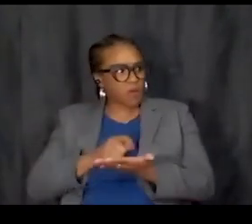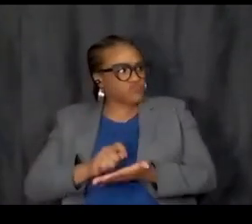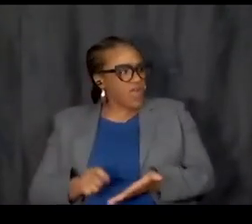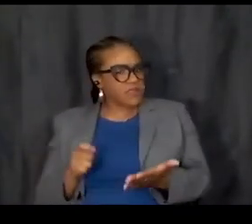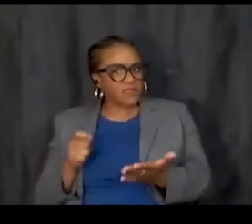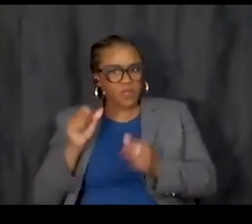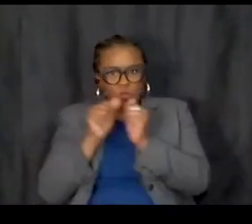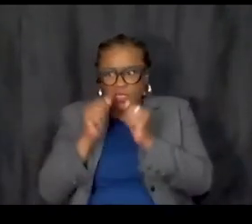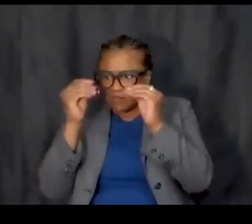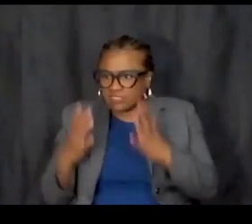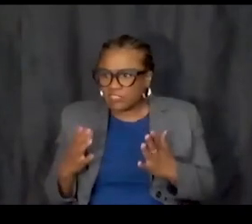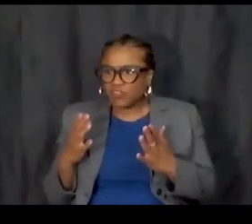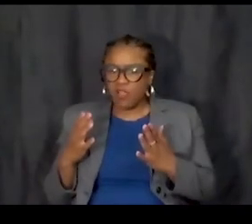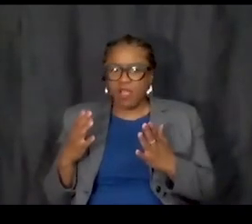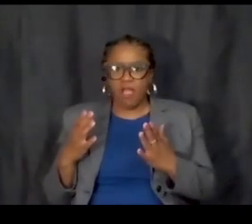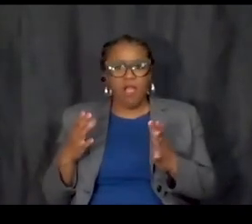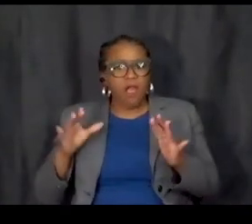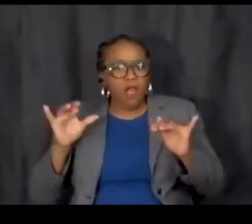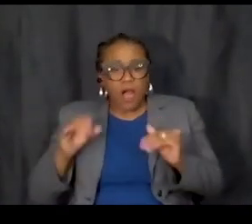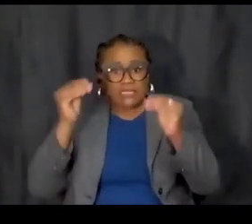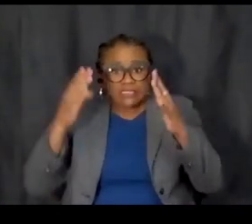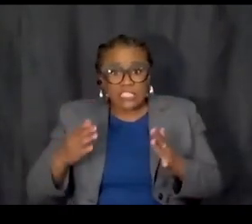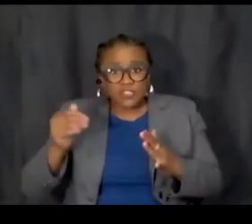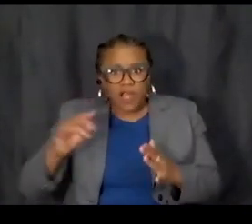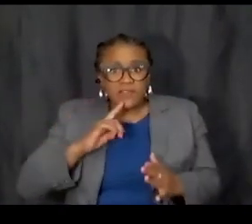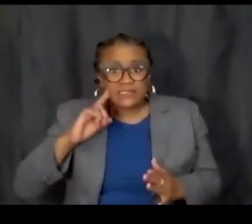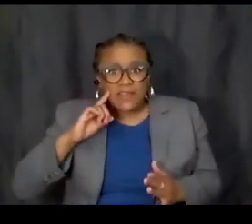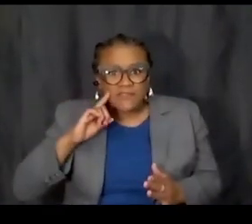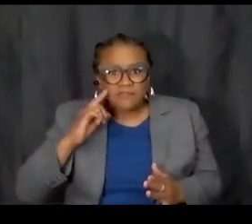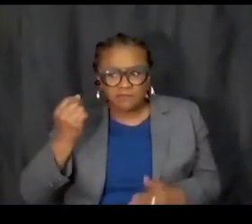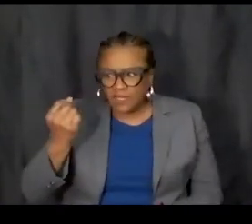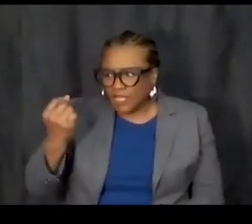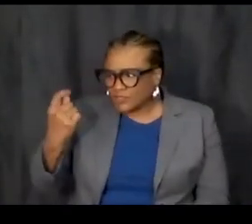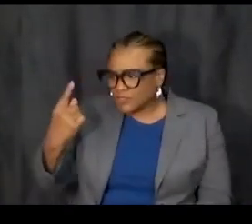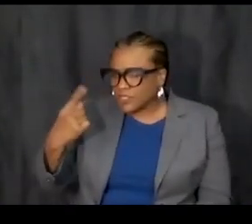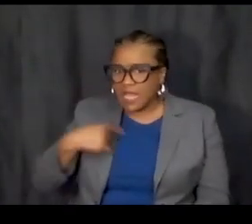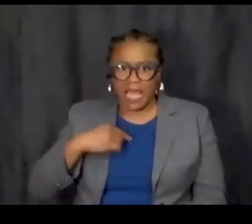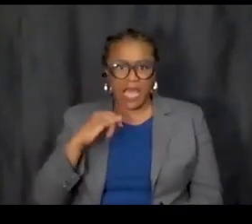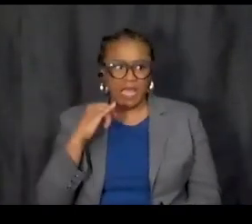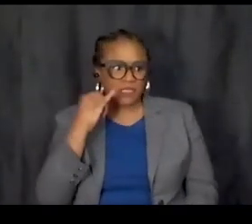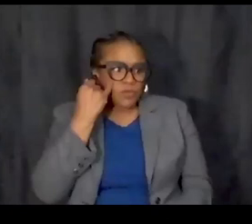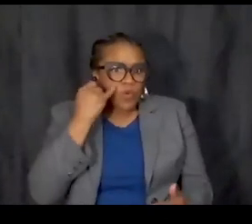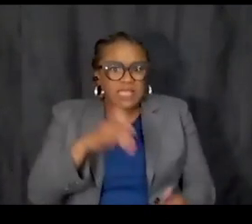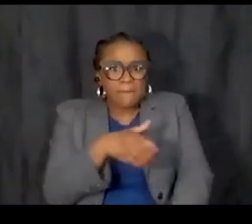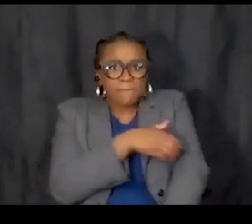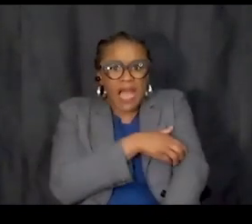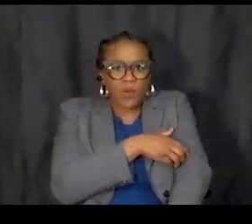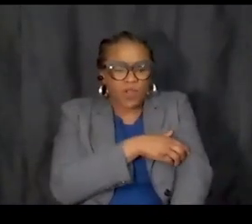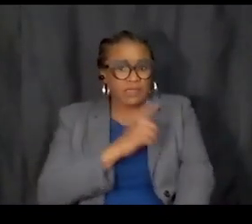teacher, and a teacher of the deaf who also understood, I suppose, that kind of parallel between a deaf world, a hearing